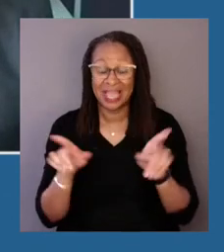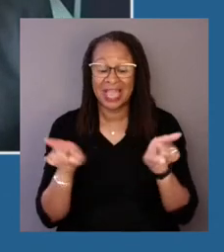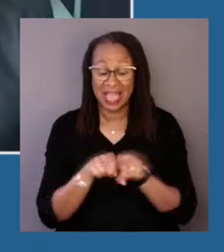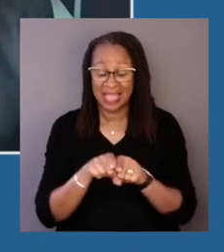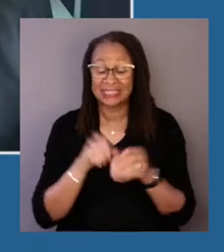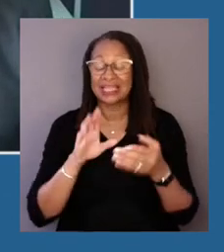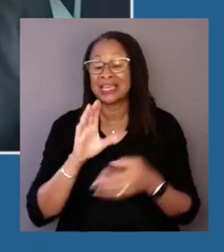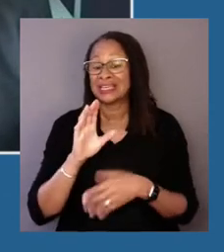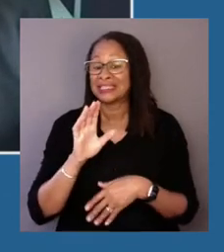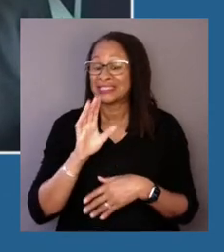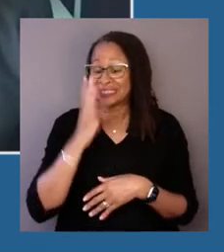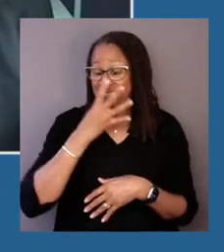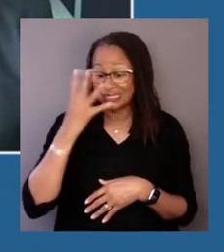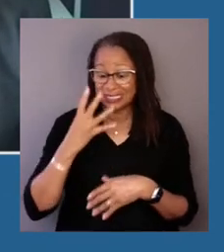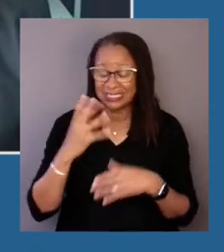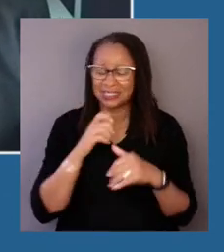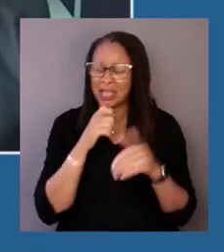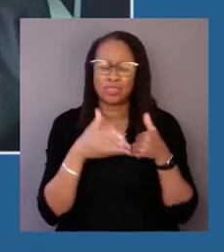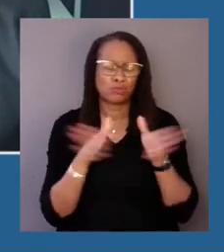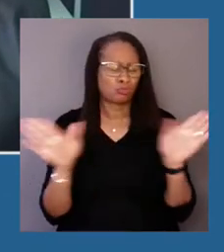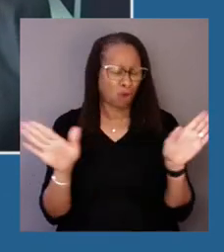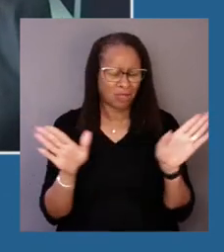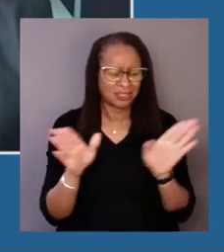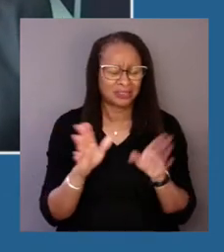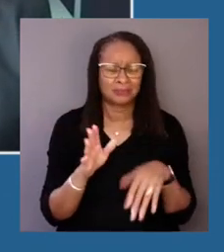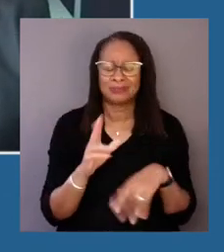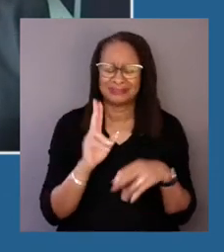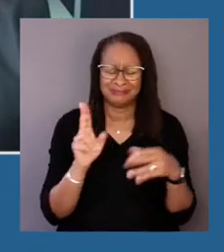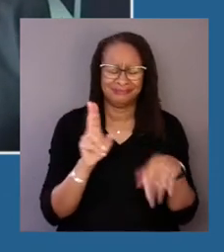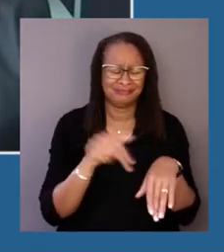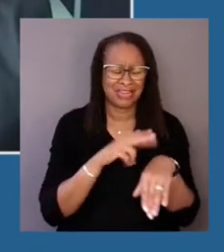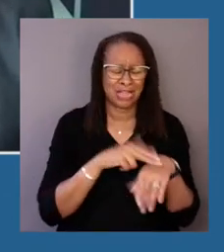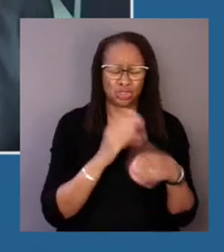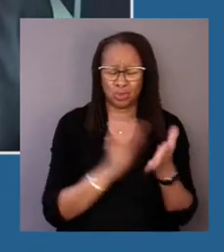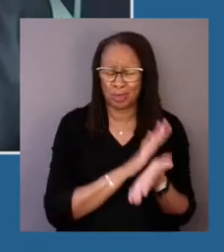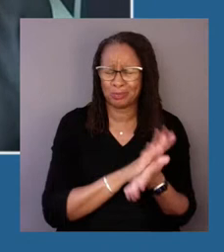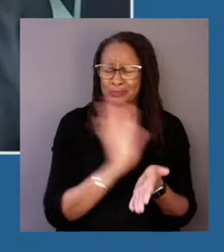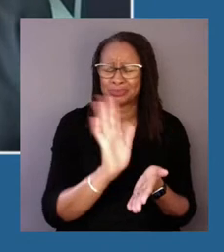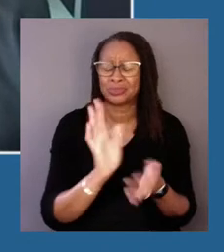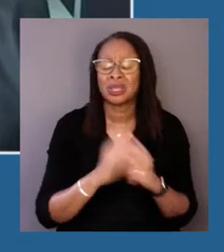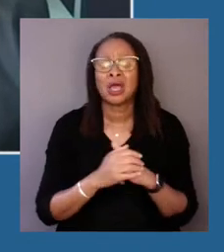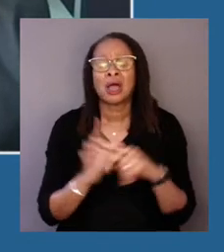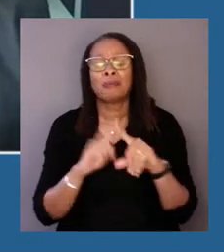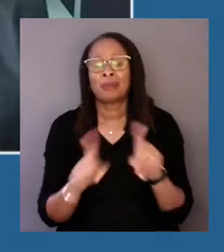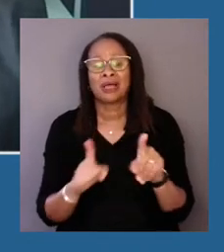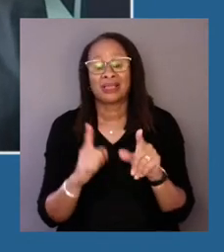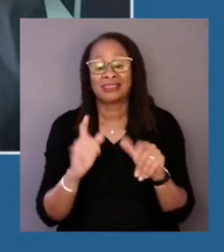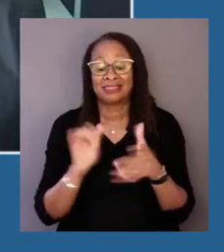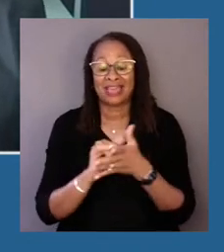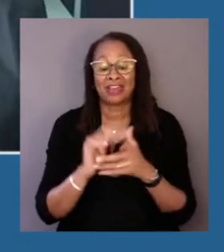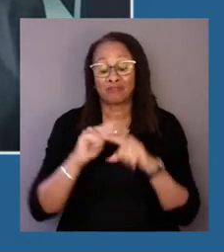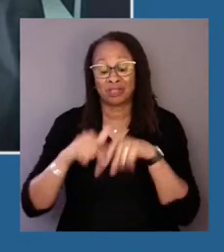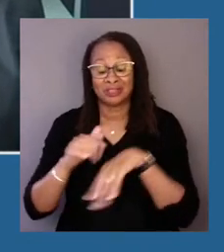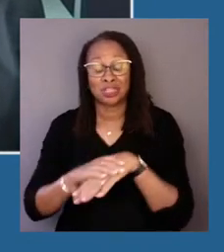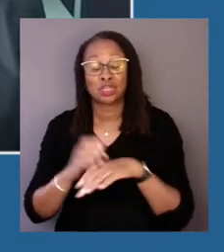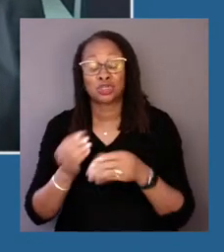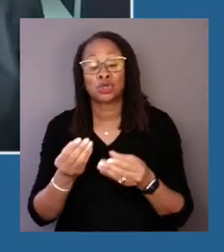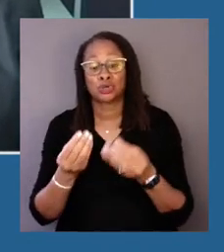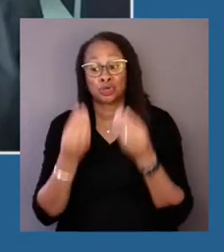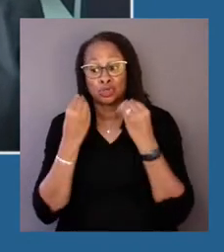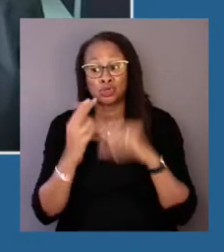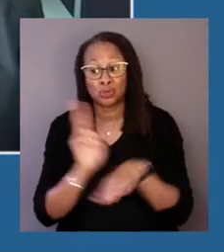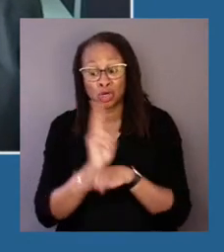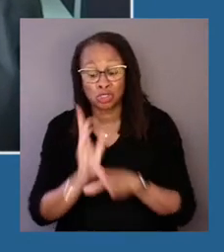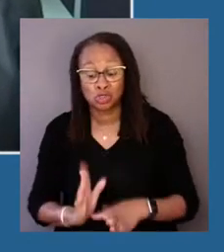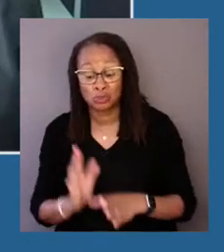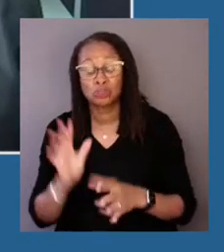in the national paper sense, but the citizen of the world sense, lies in consumer choice alone and not in broader civic and political